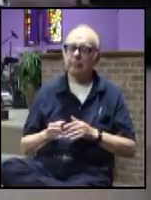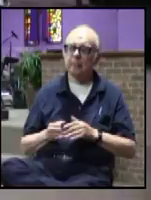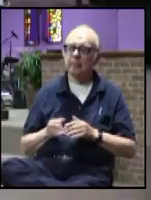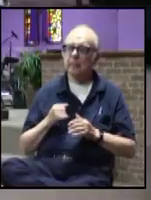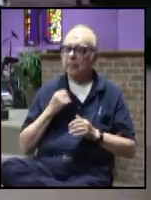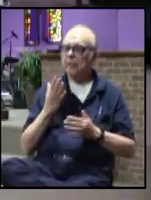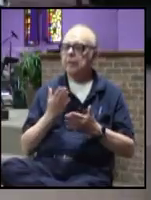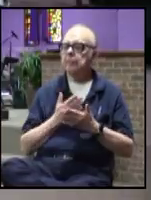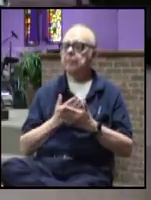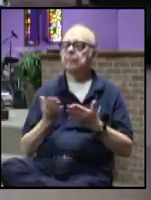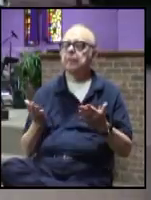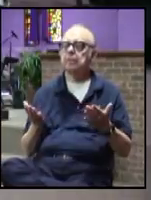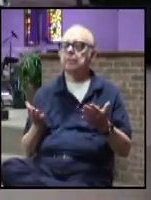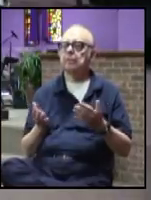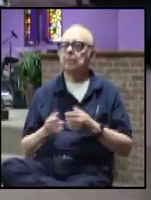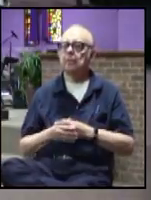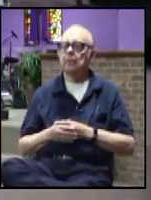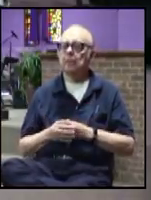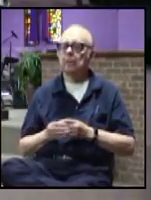let me say this to you.